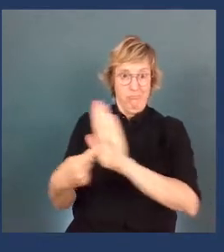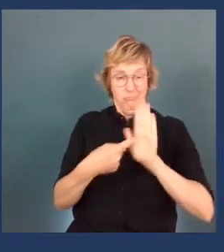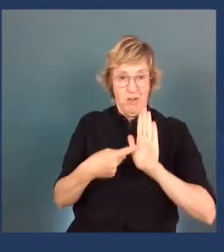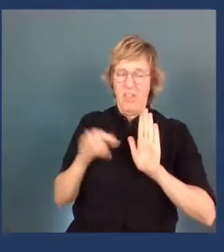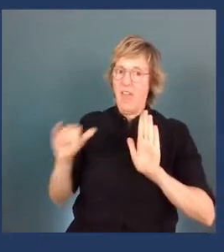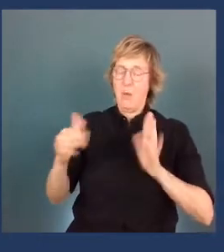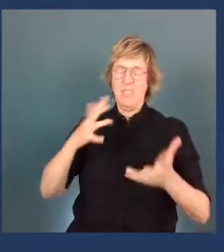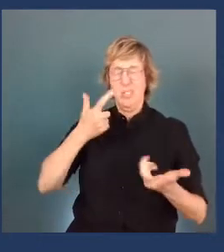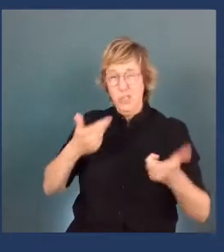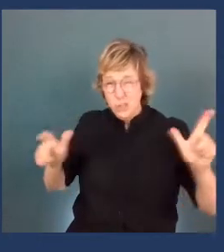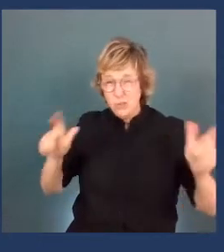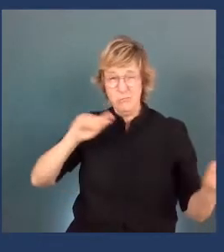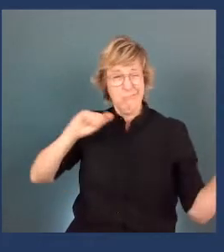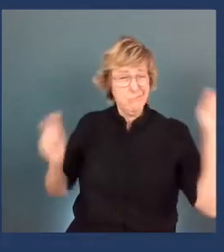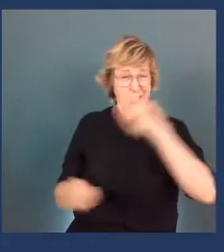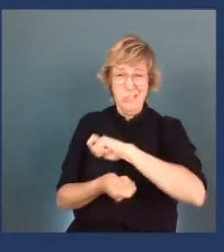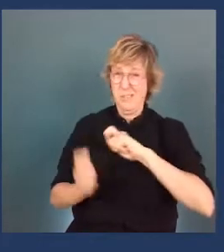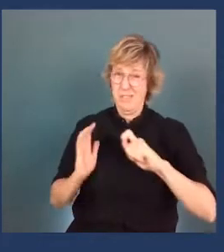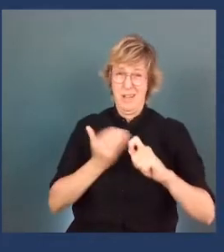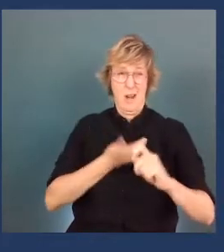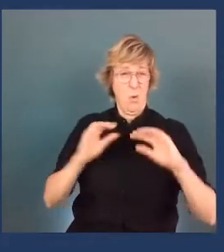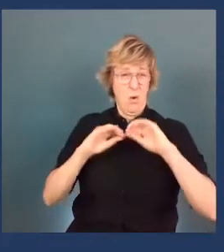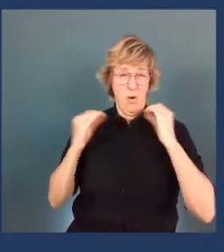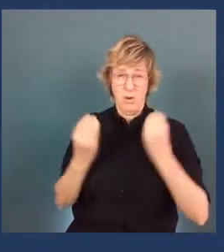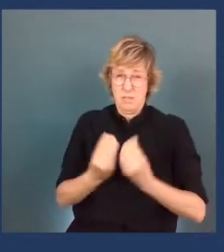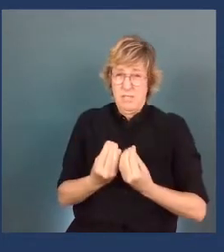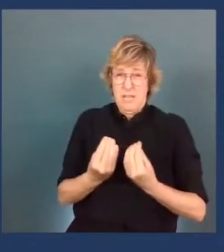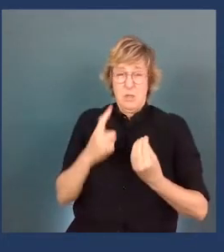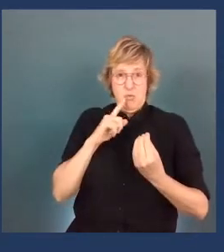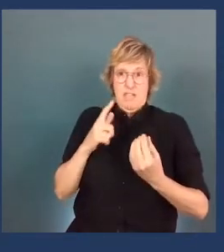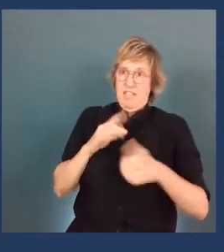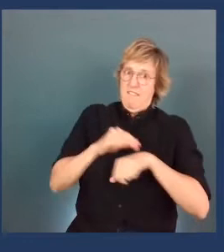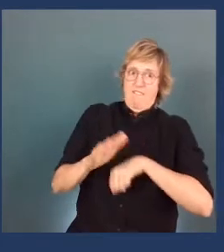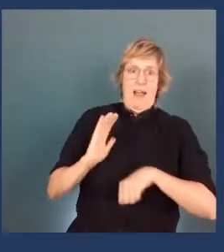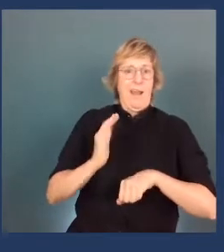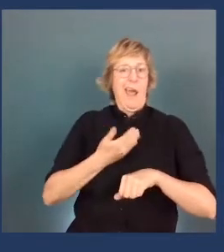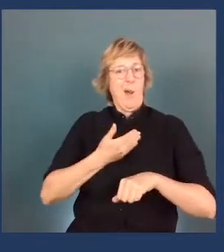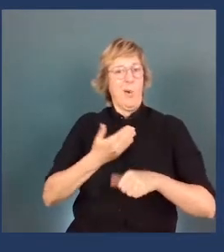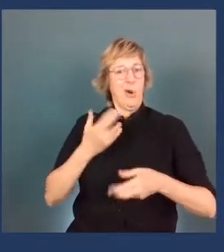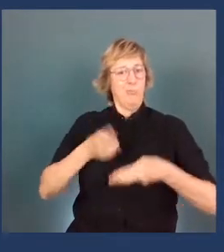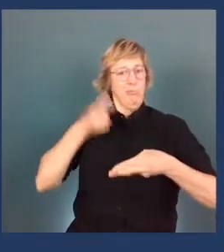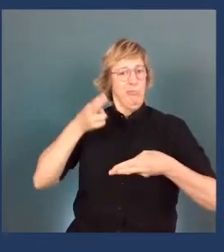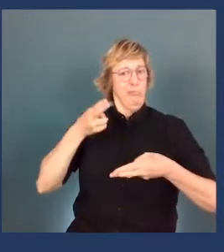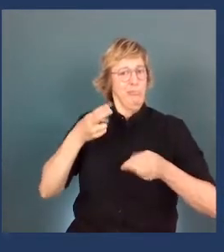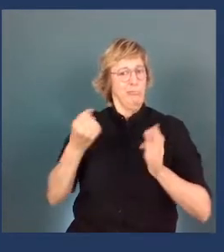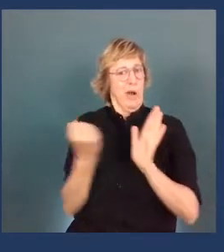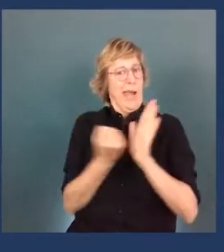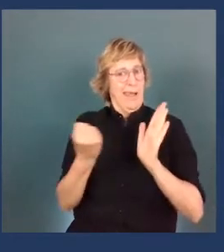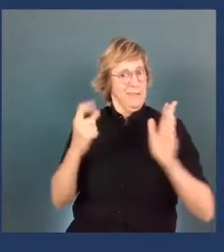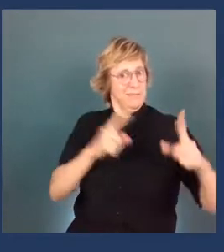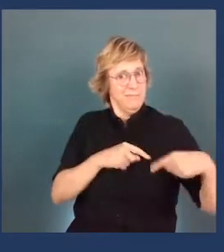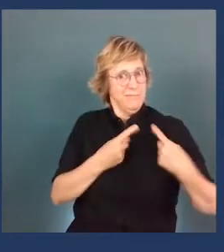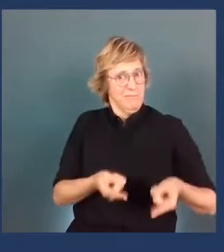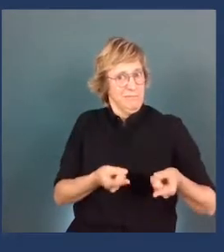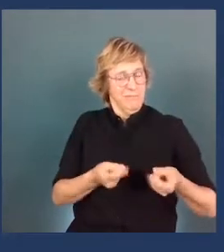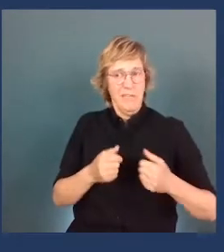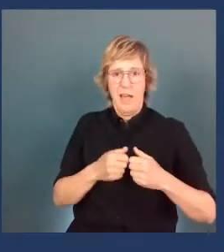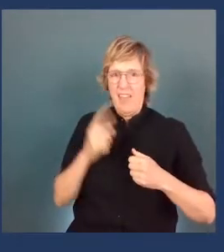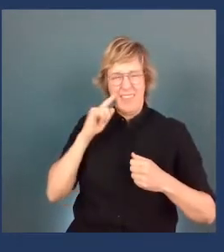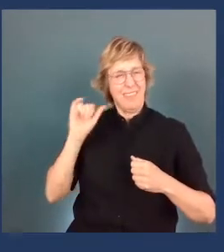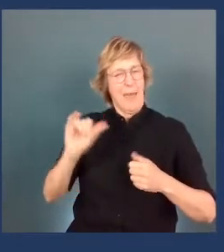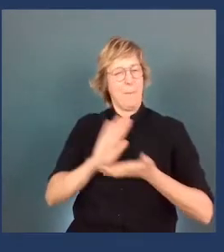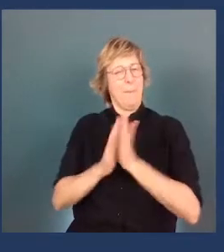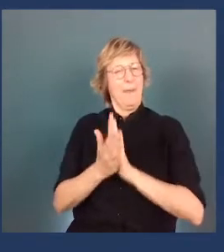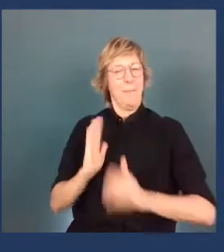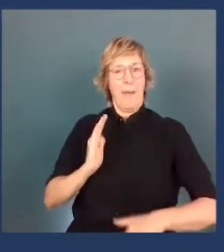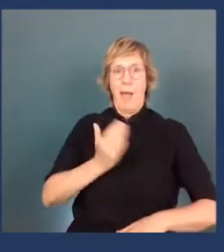change, seismic change within the organisation. And it really impacted our brand to this day. So that for us, I think,